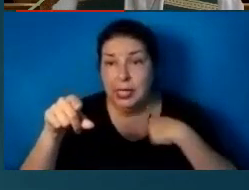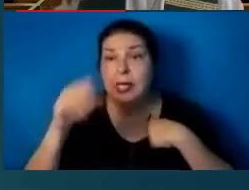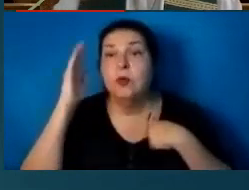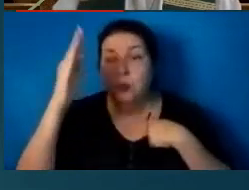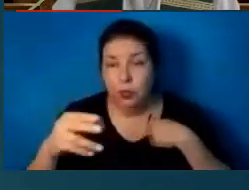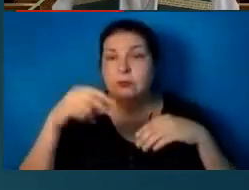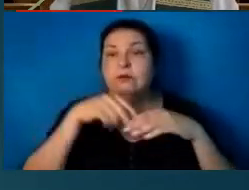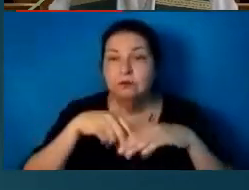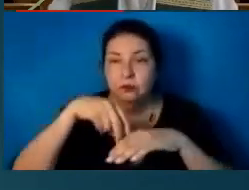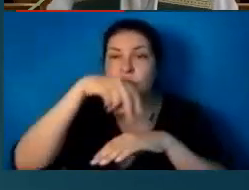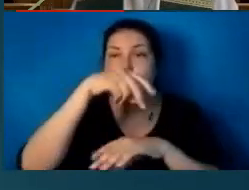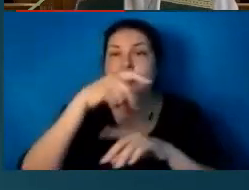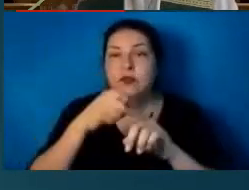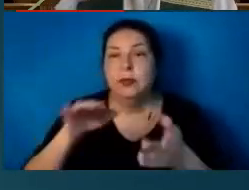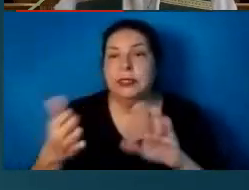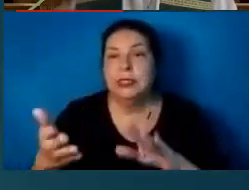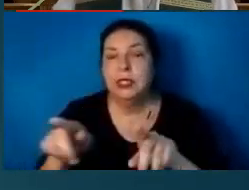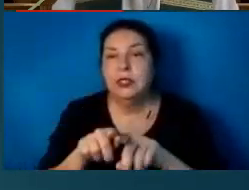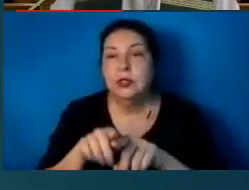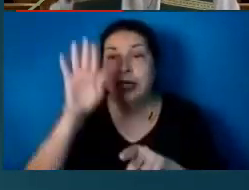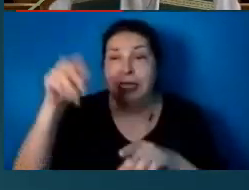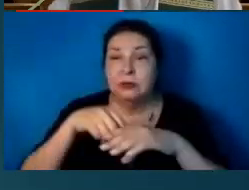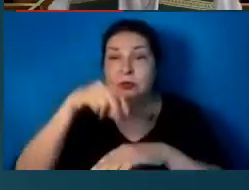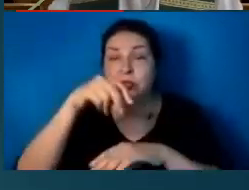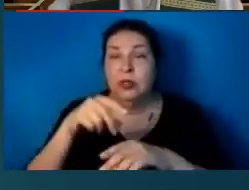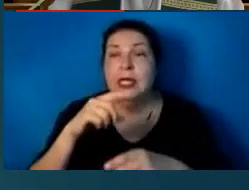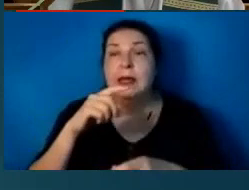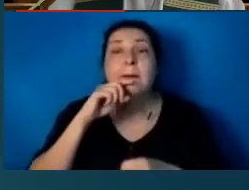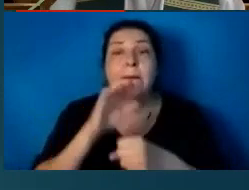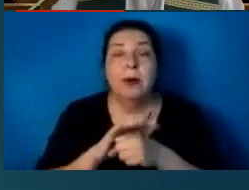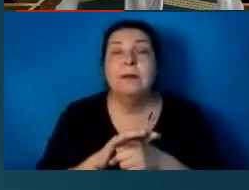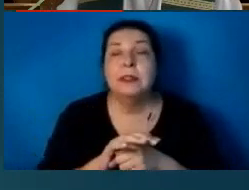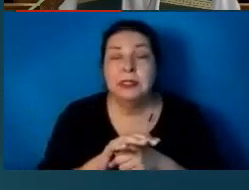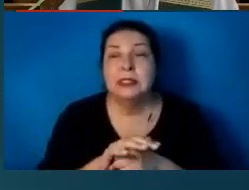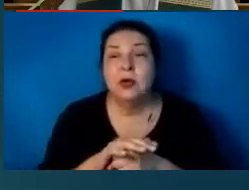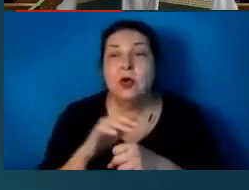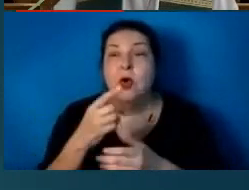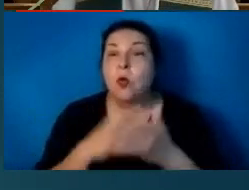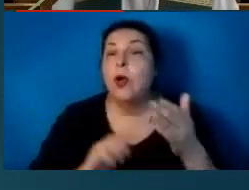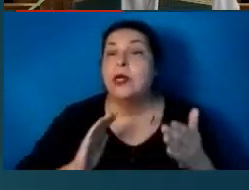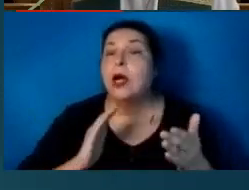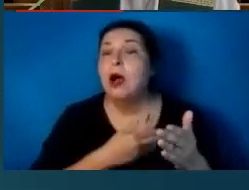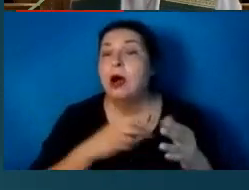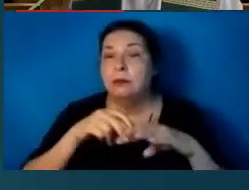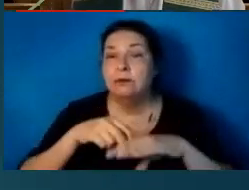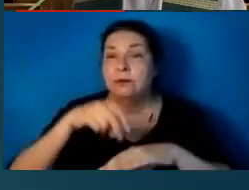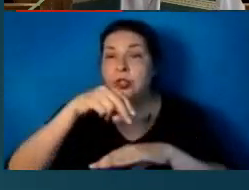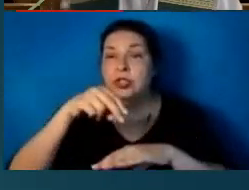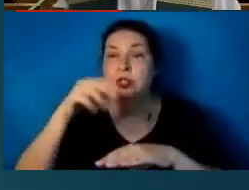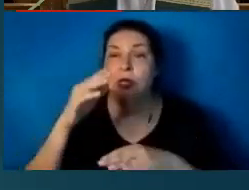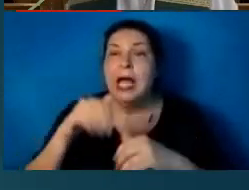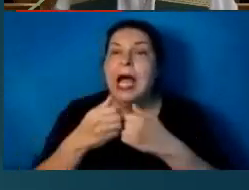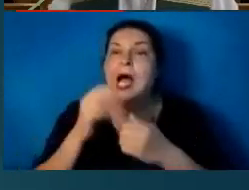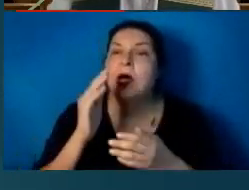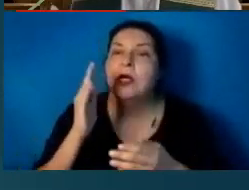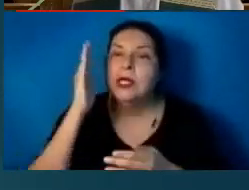resurrection guarantees and demonstrates what our resurrection shall be. This is why we